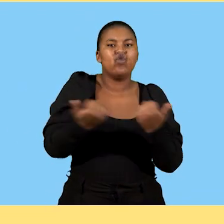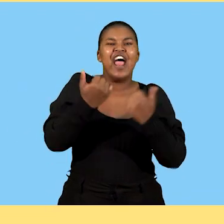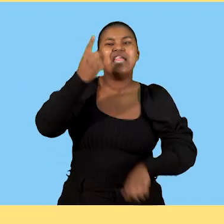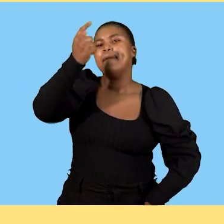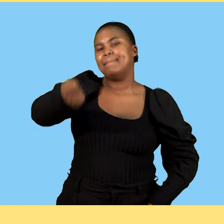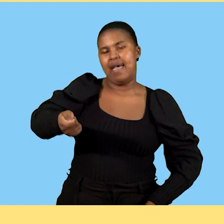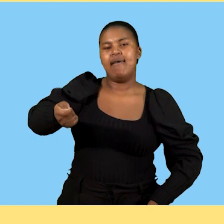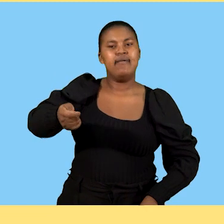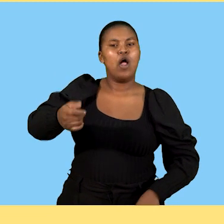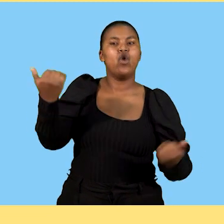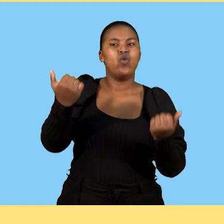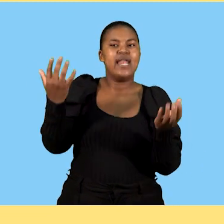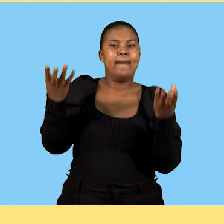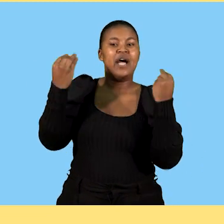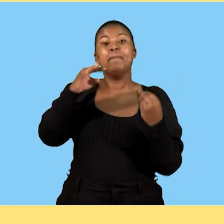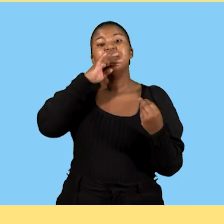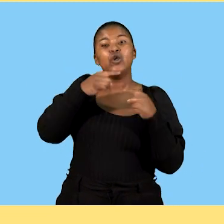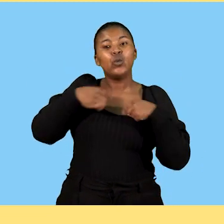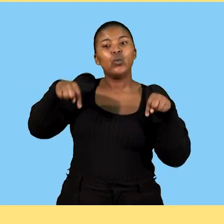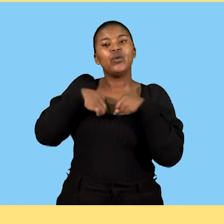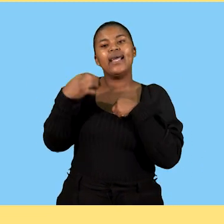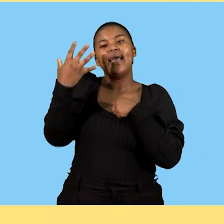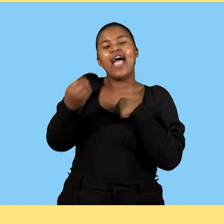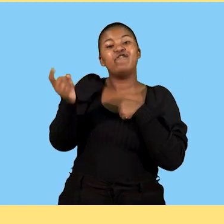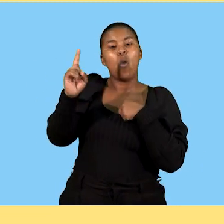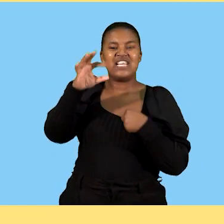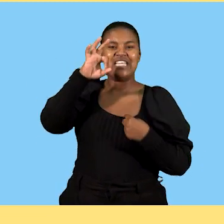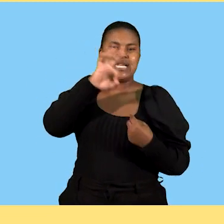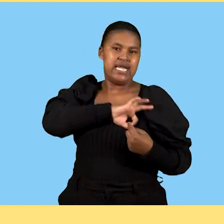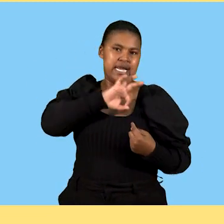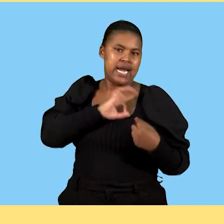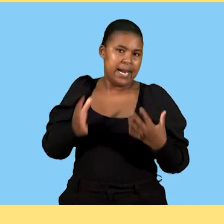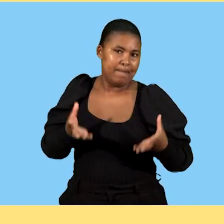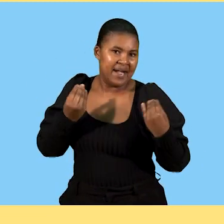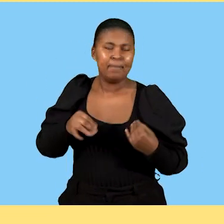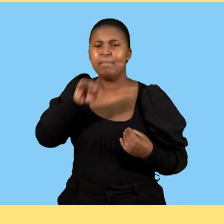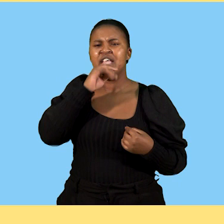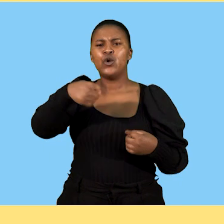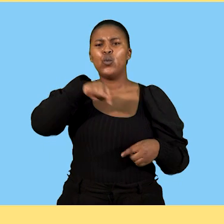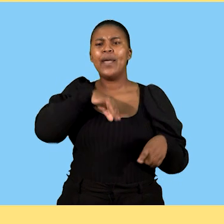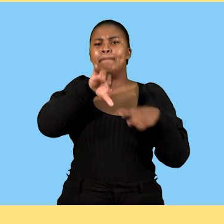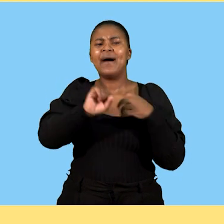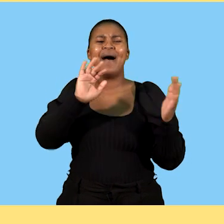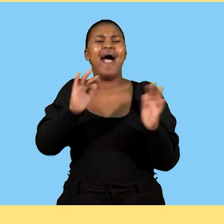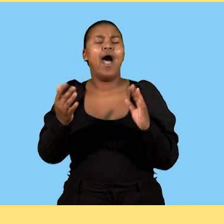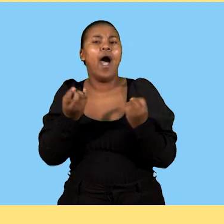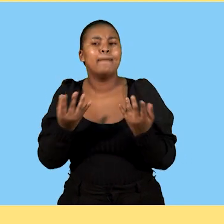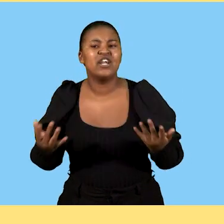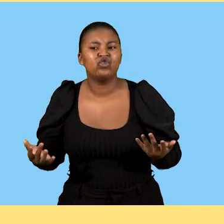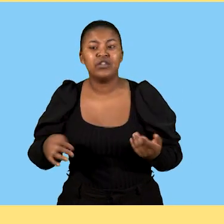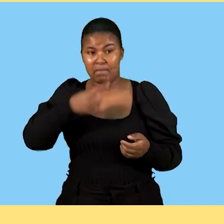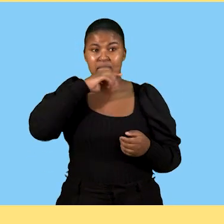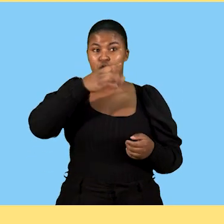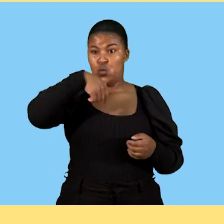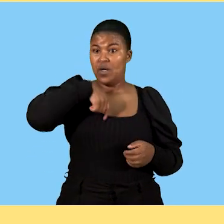been received. So we then have income received in advance. How do we get that amount? We should be